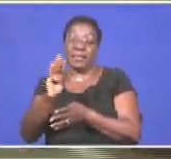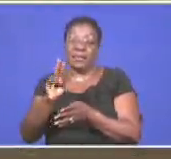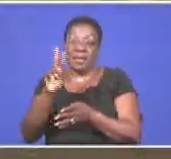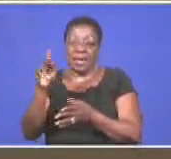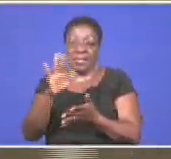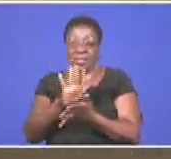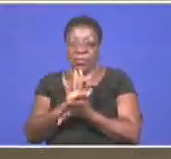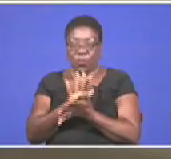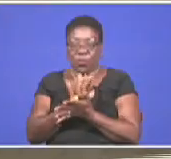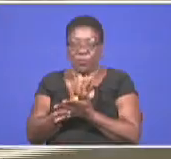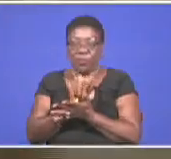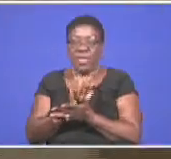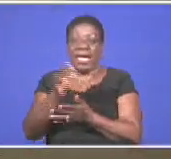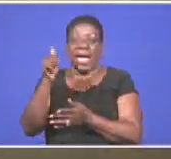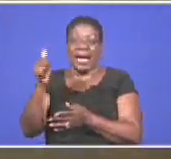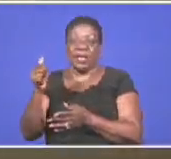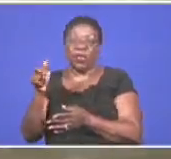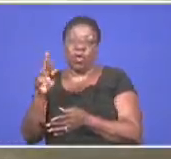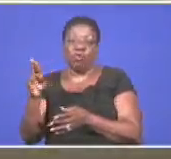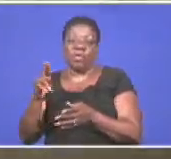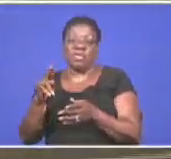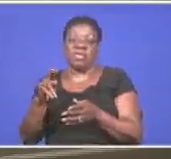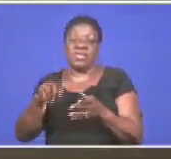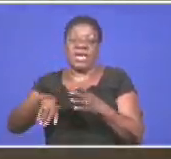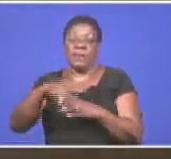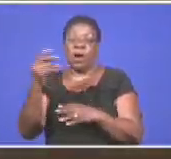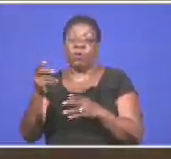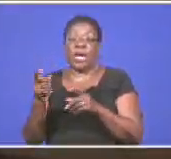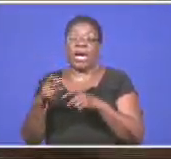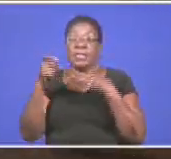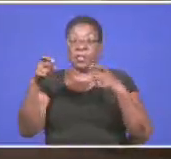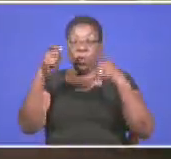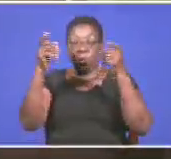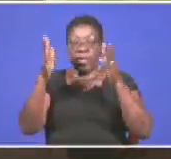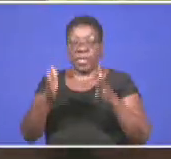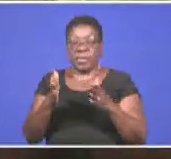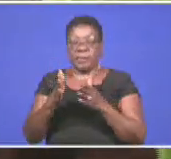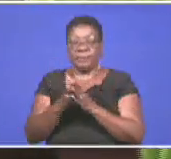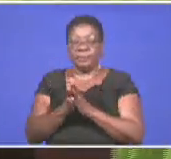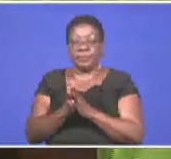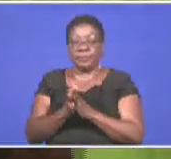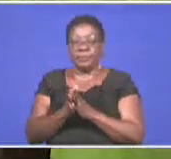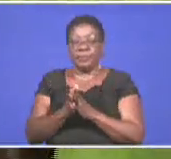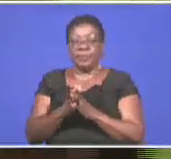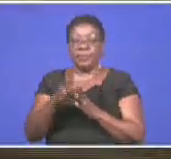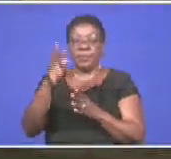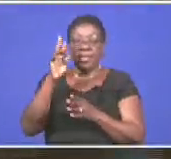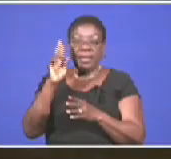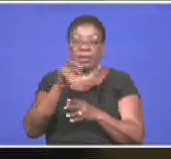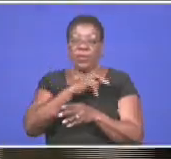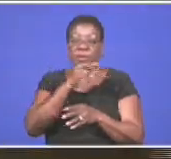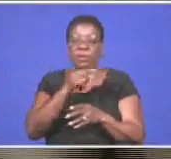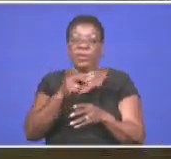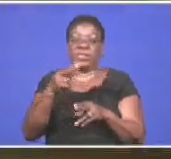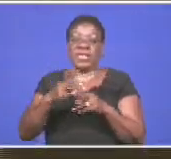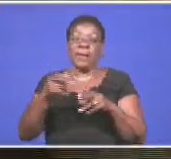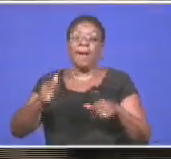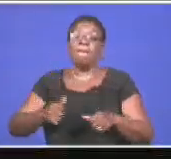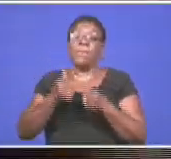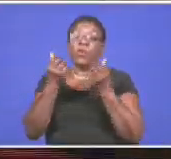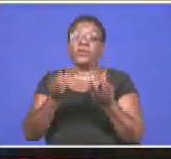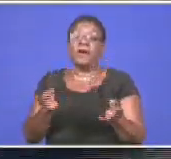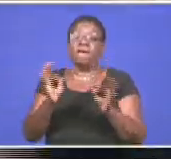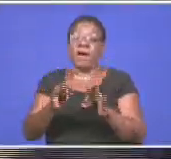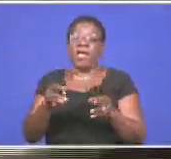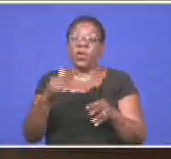emerged as the winner. Final score was 18-12, led by dynamic duo Aaron Williams, who was named MVP after scoring 8 points in the championship